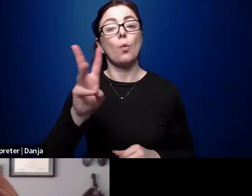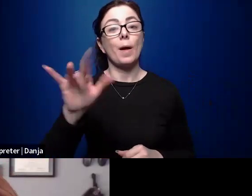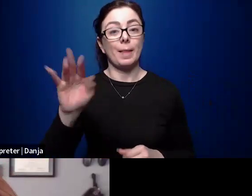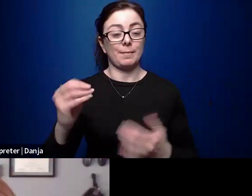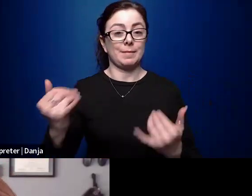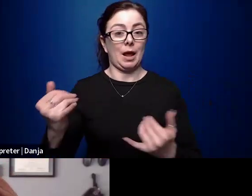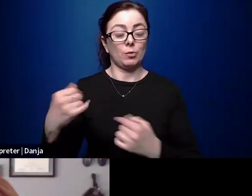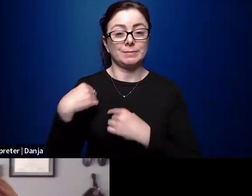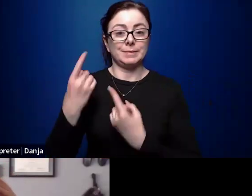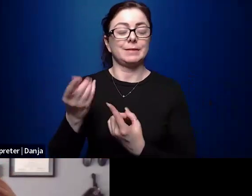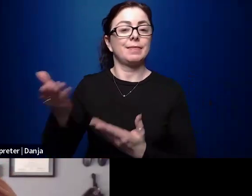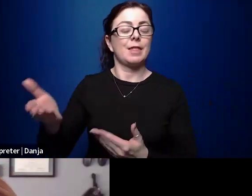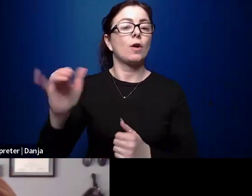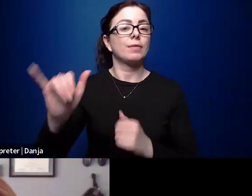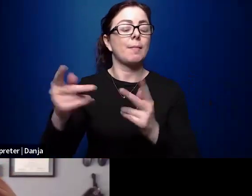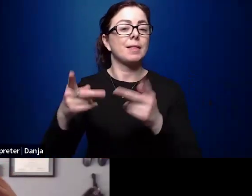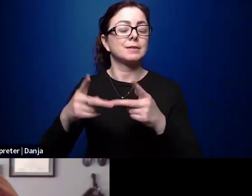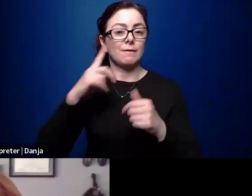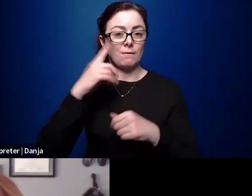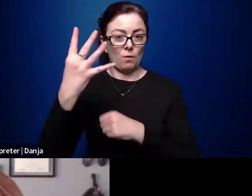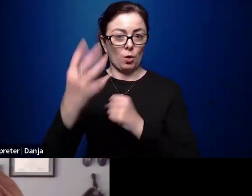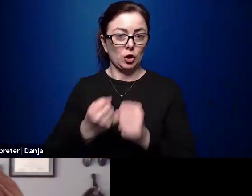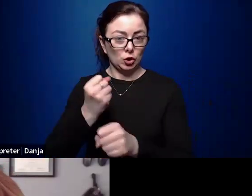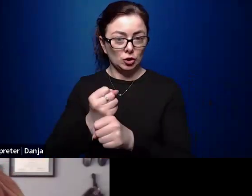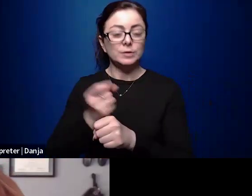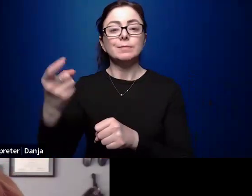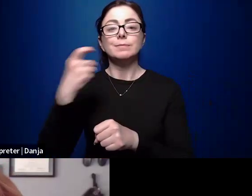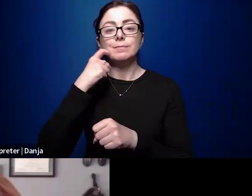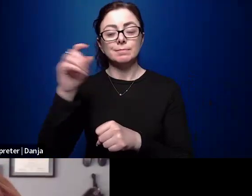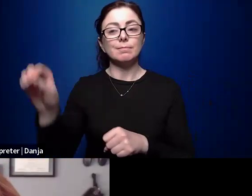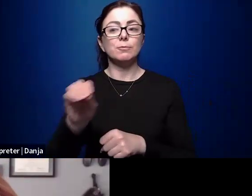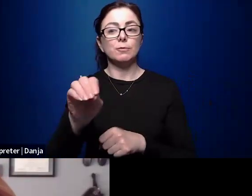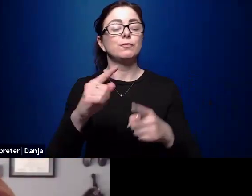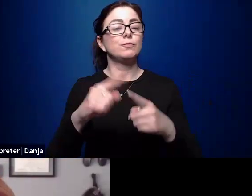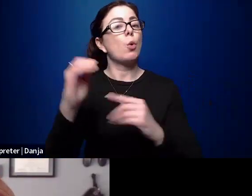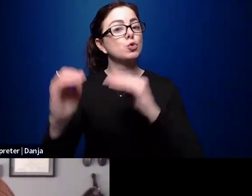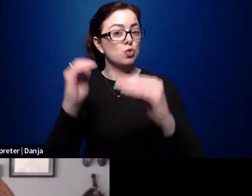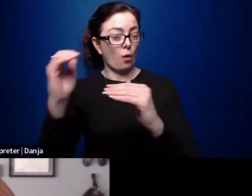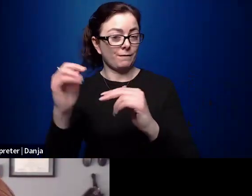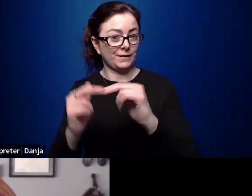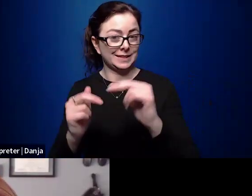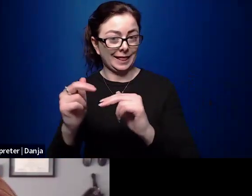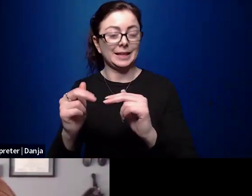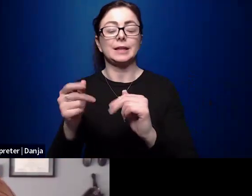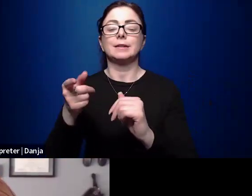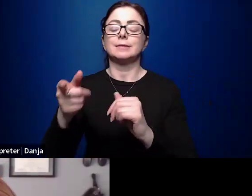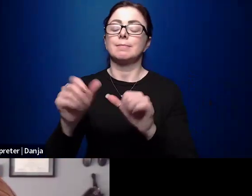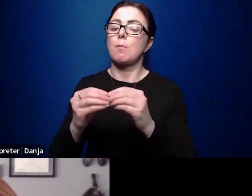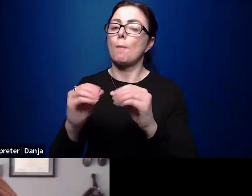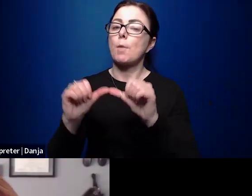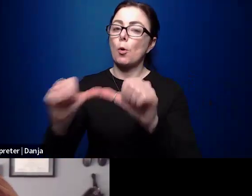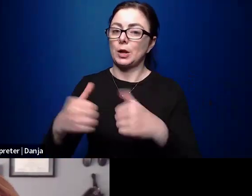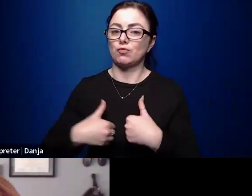the facility for 4 years. He actually just moved to the adult facility, which is a more permanent residence. He's now 17.